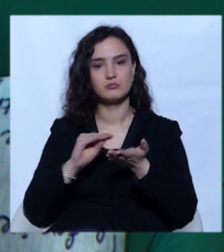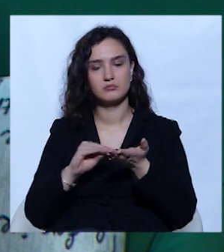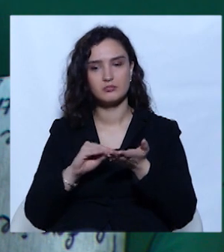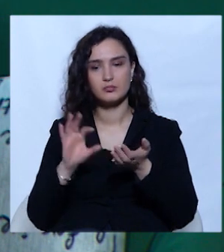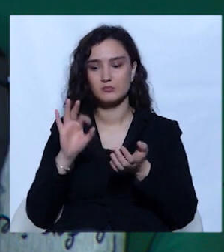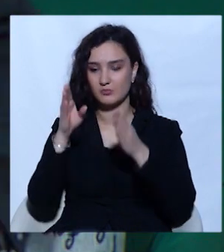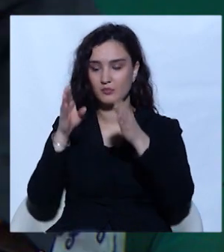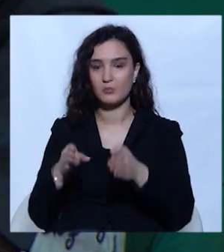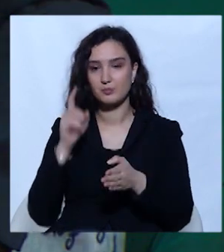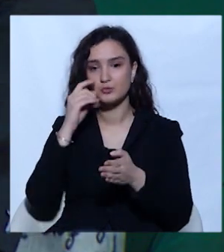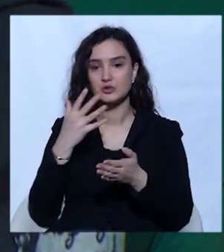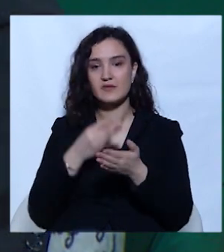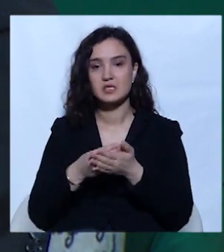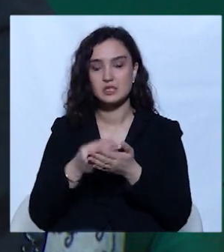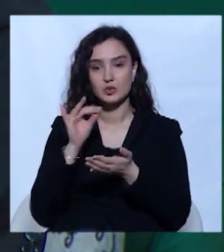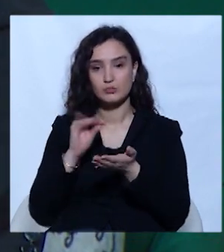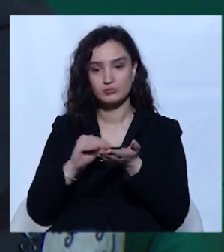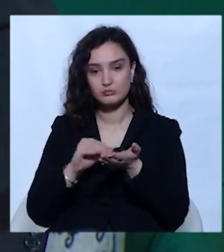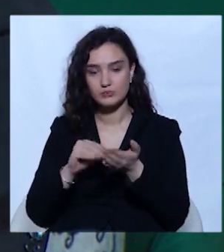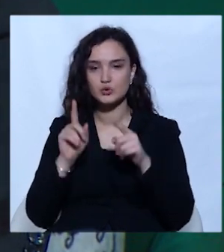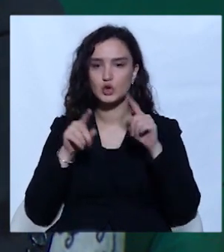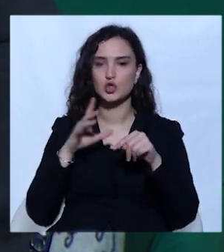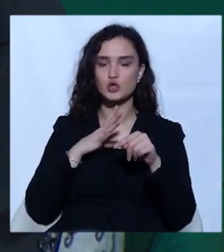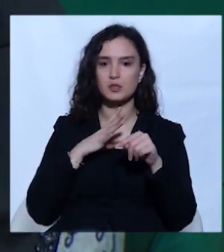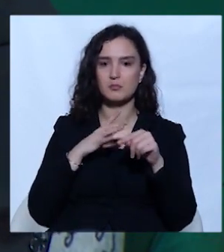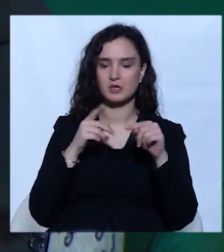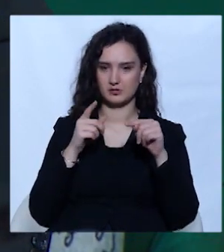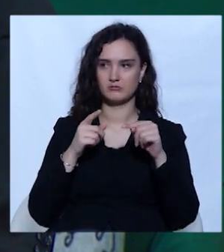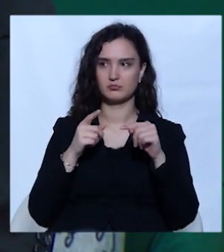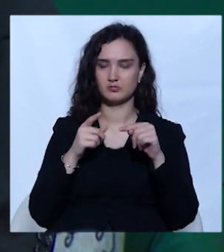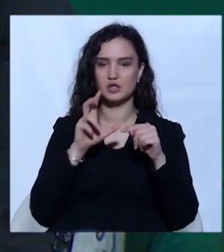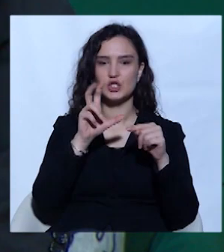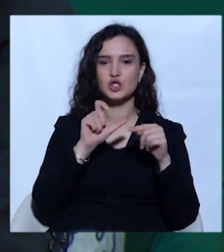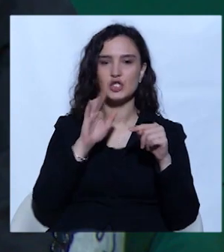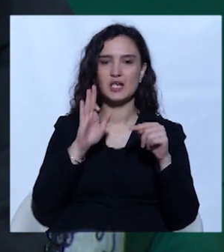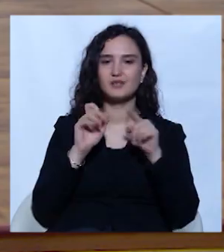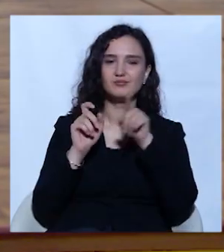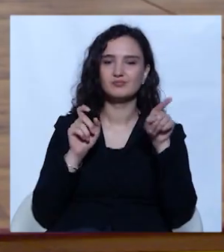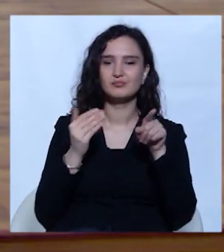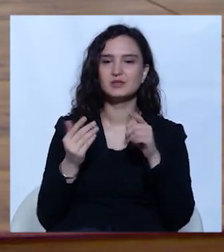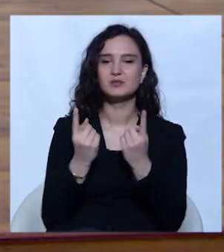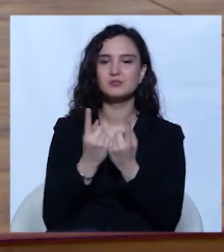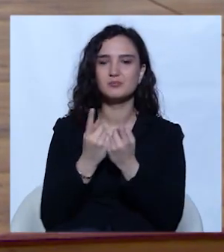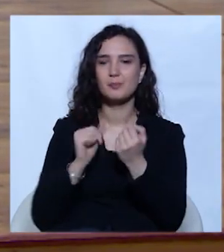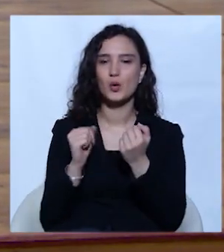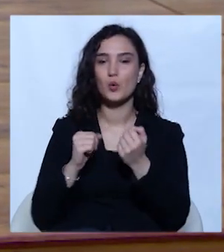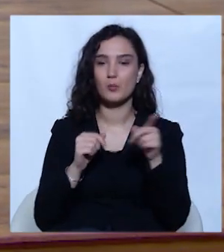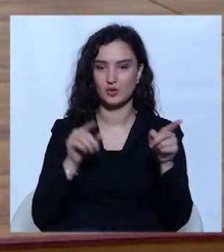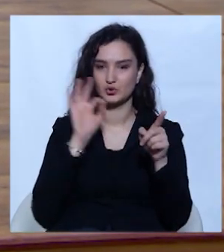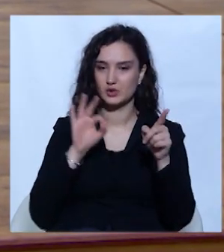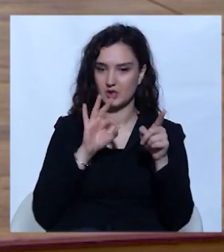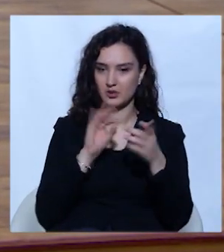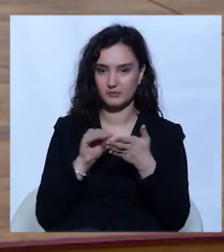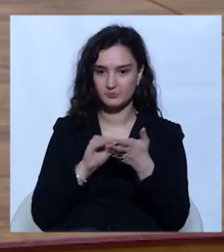August's perspective, and sometimes the book will be writing from Jack's perspective, who is August's friend.